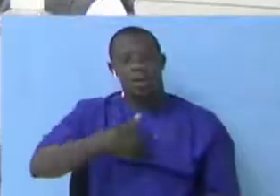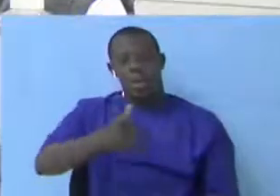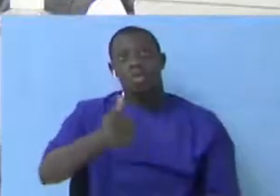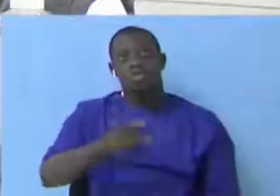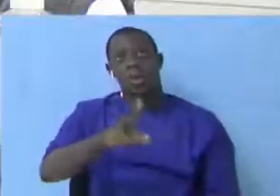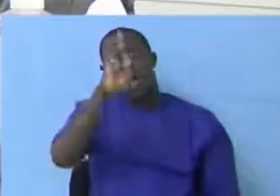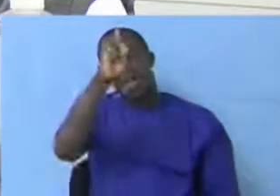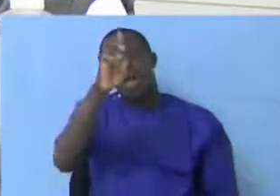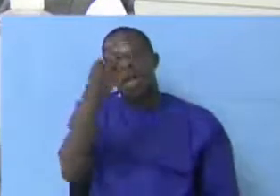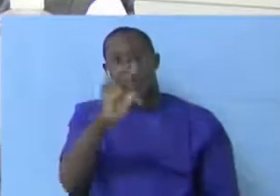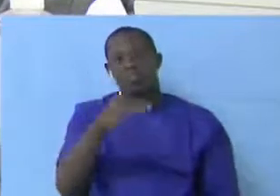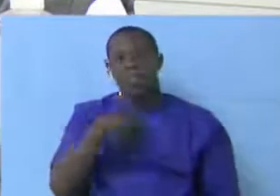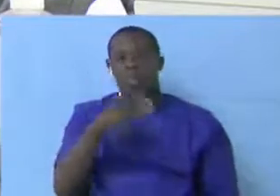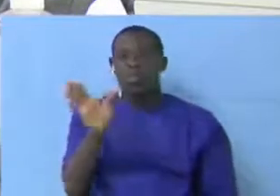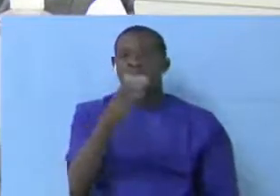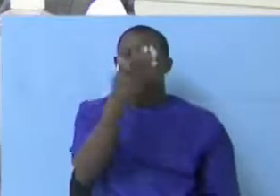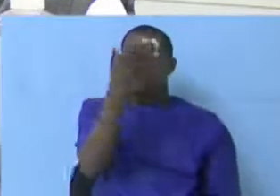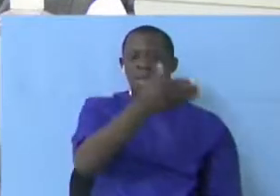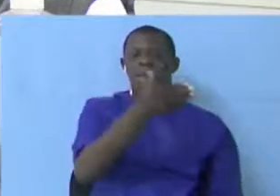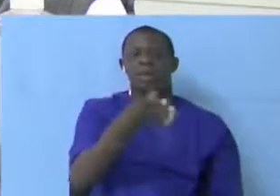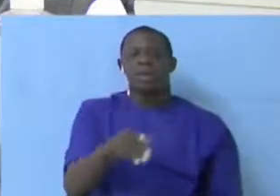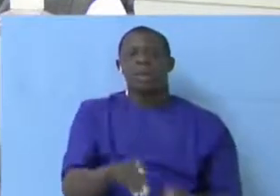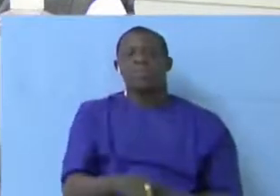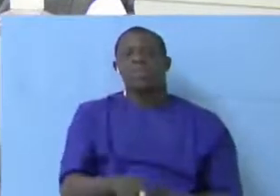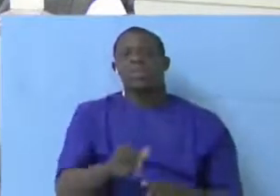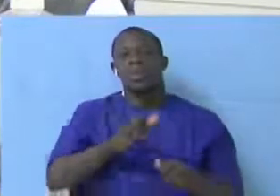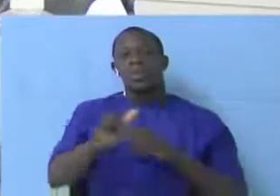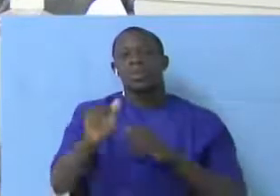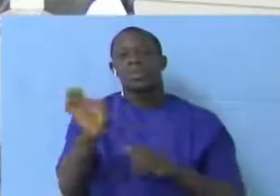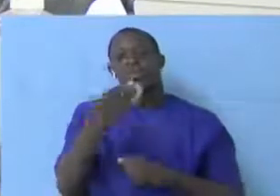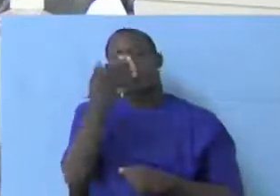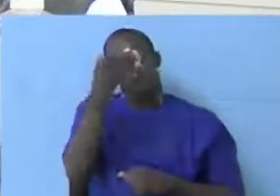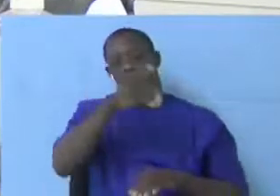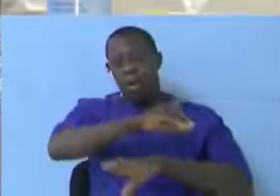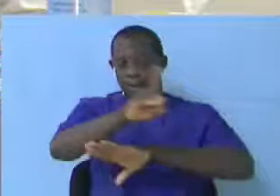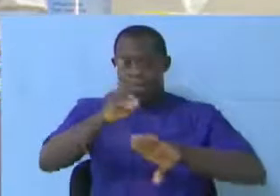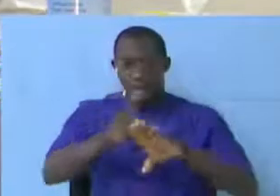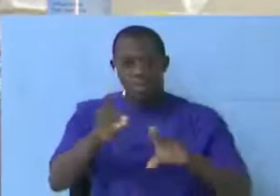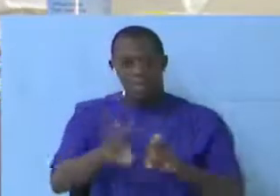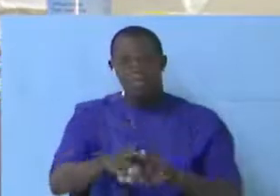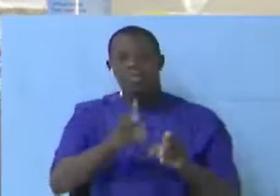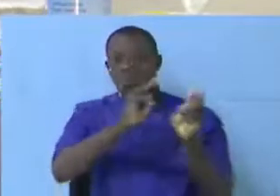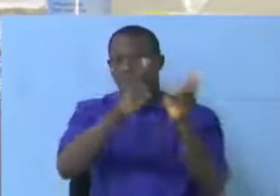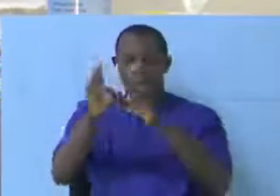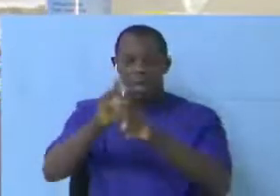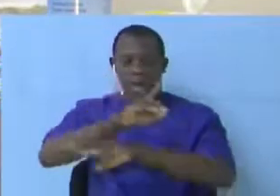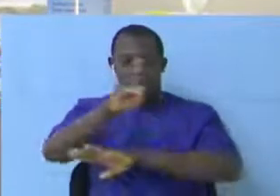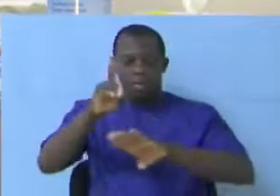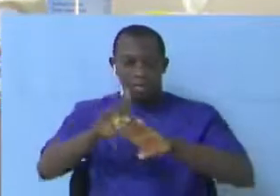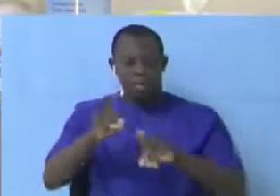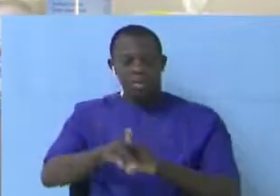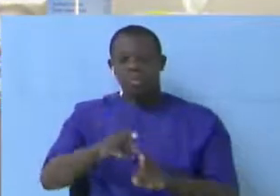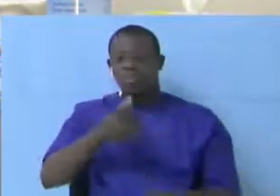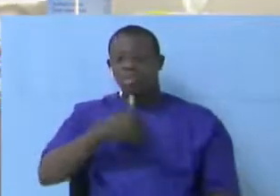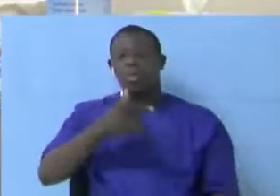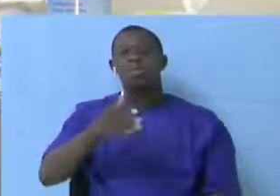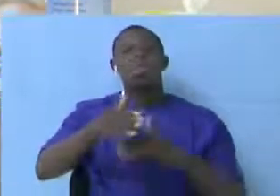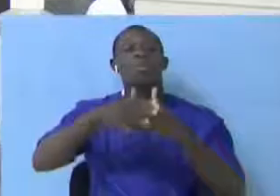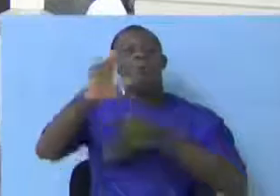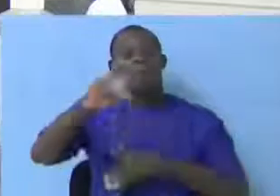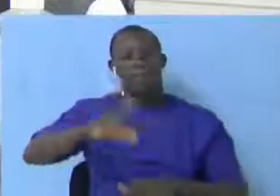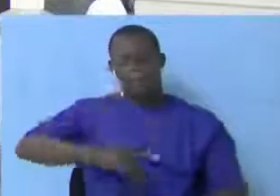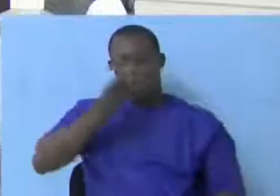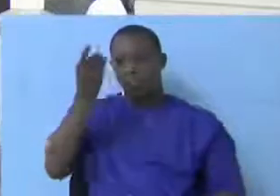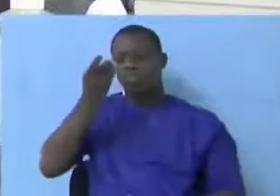here, let me go to the firing squad. I'm so proud of what I did in that incident. So you are proud of torture? I am. No, I'm not